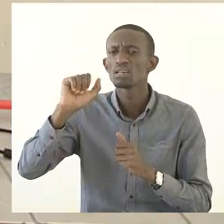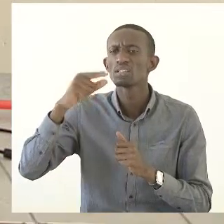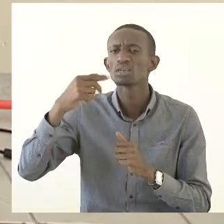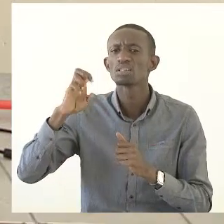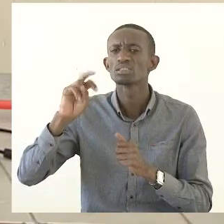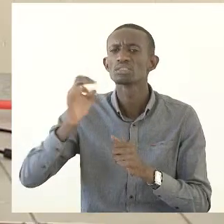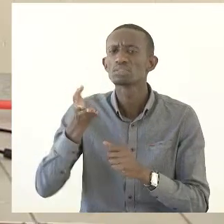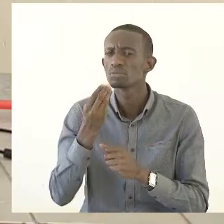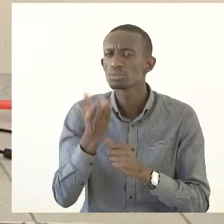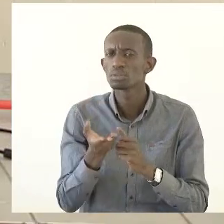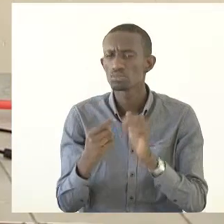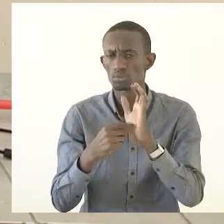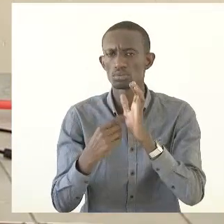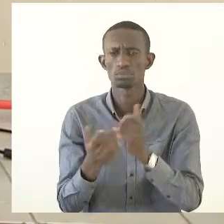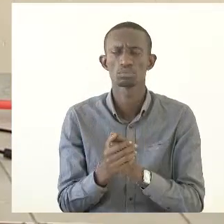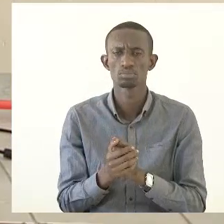Iodine solution.